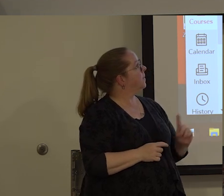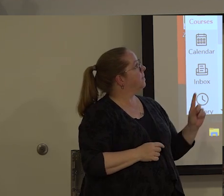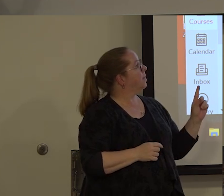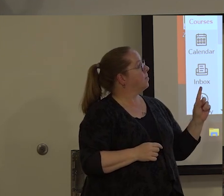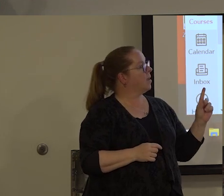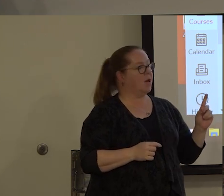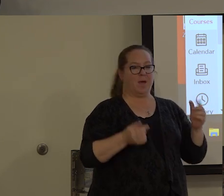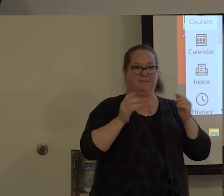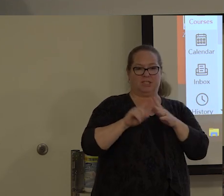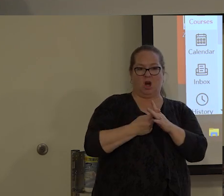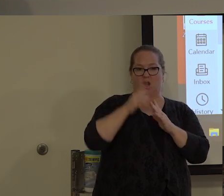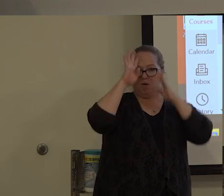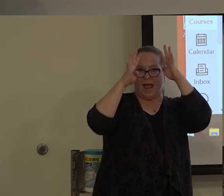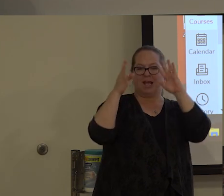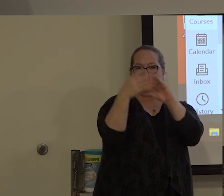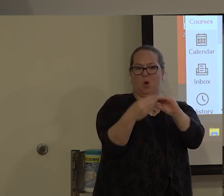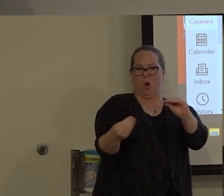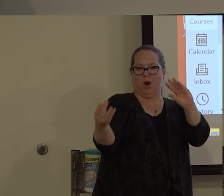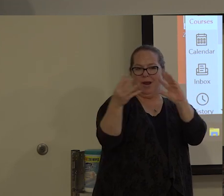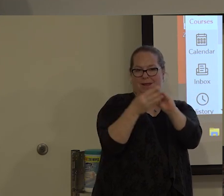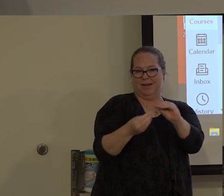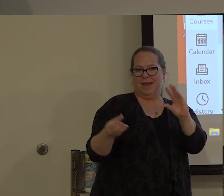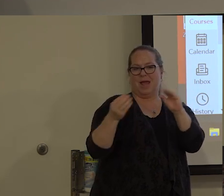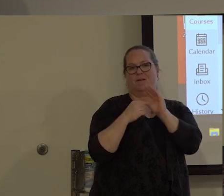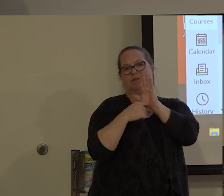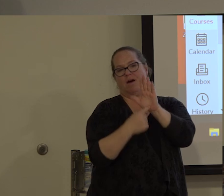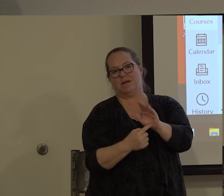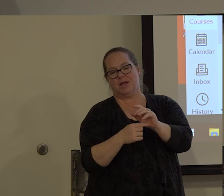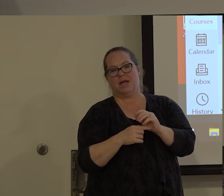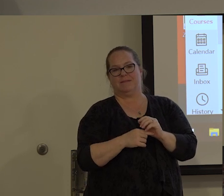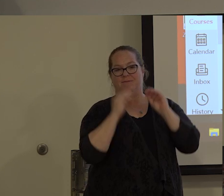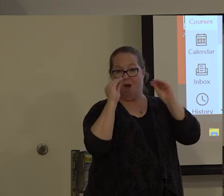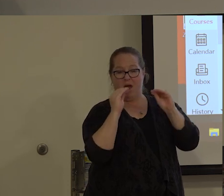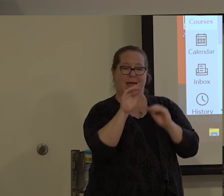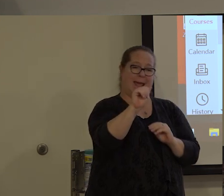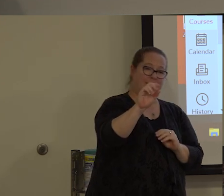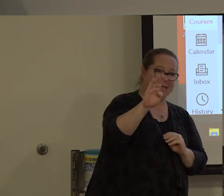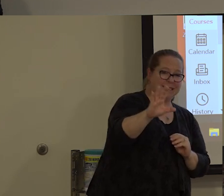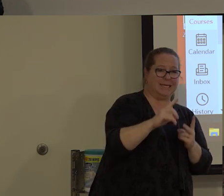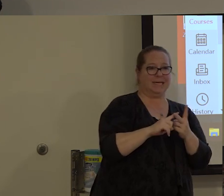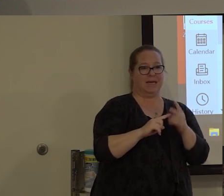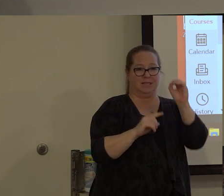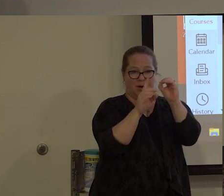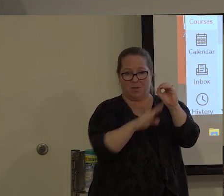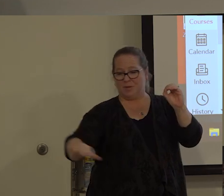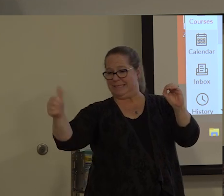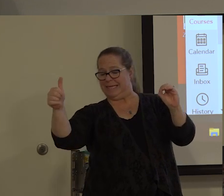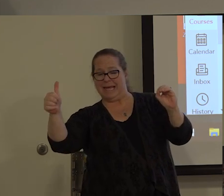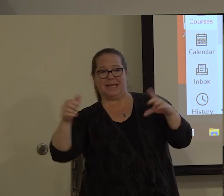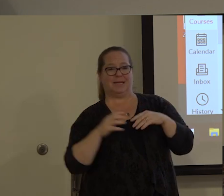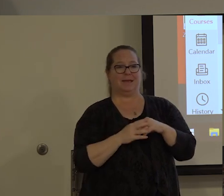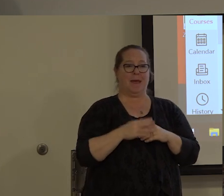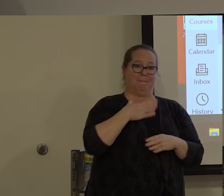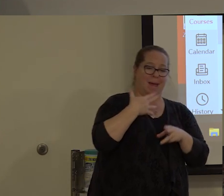We have started creating a story. So we've taught them the alphabet. We've taught them numbers 0 through 10. We've taught them how to